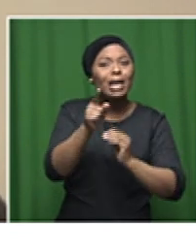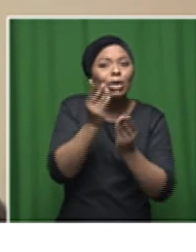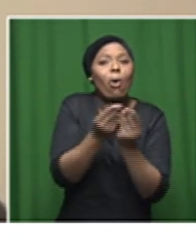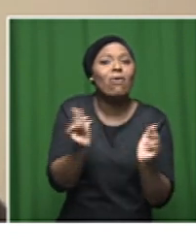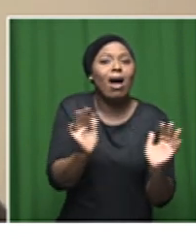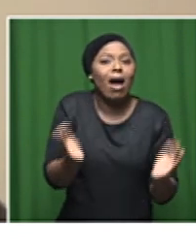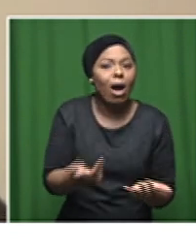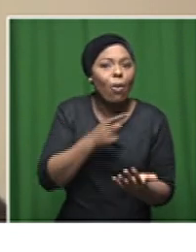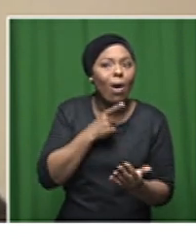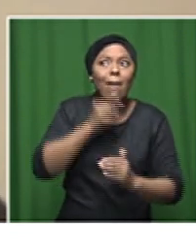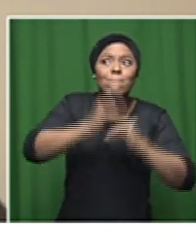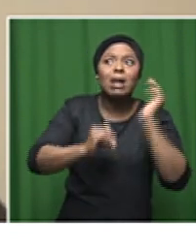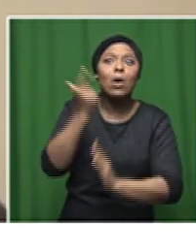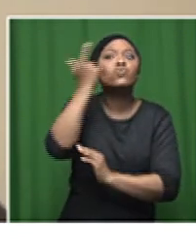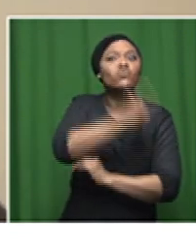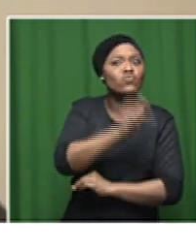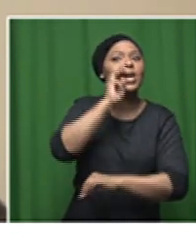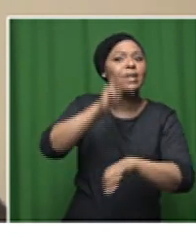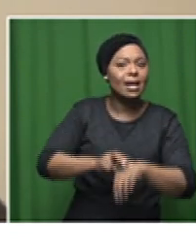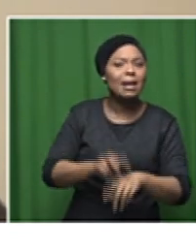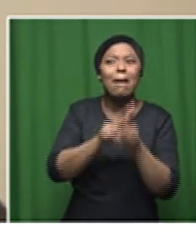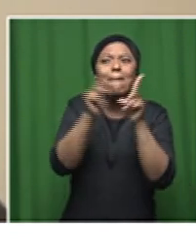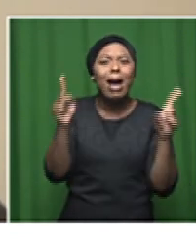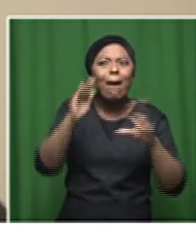We can't work in a facility that has